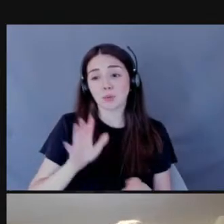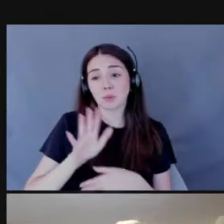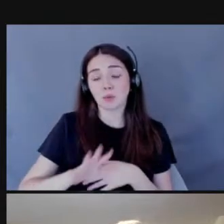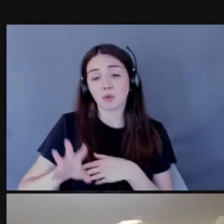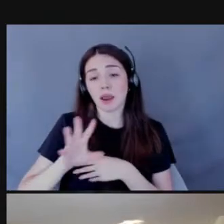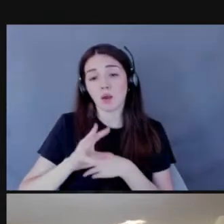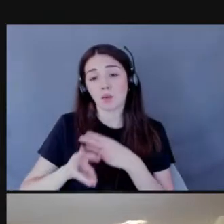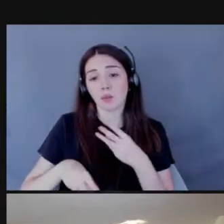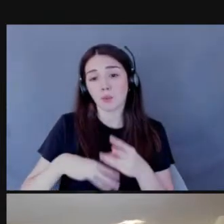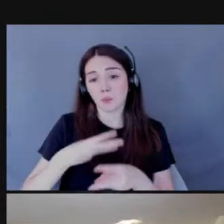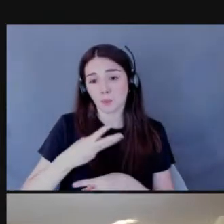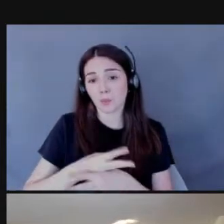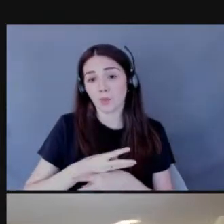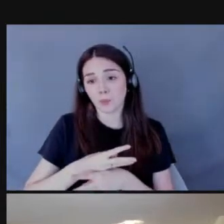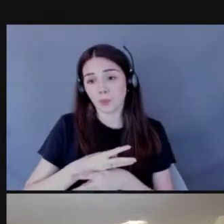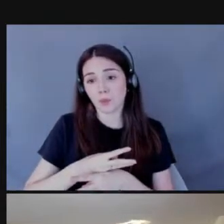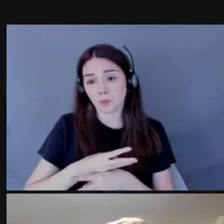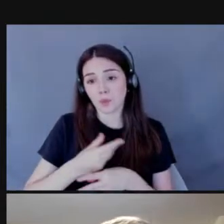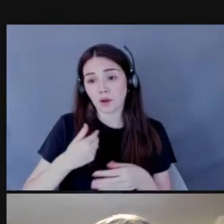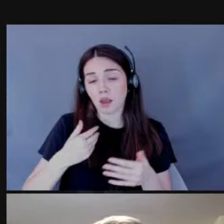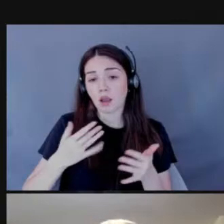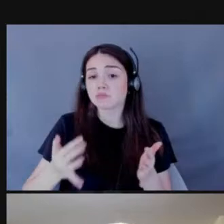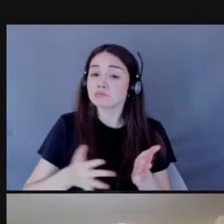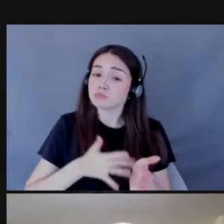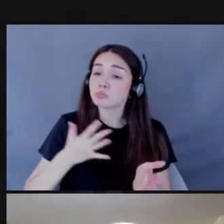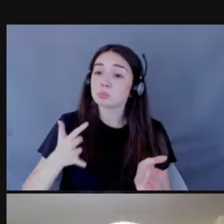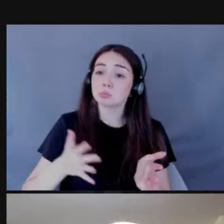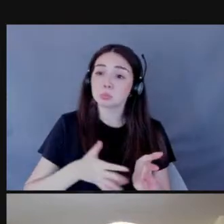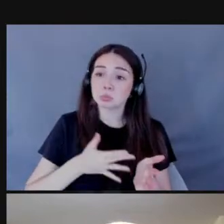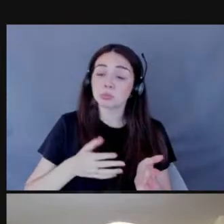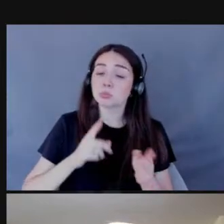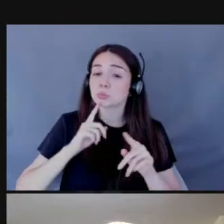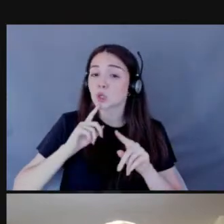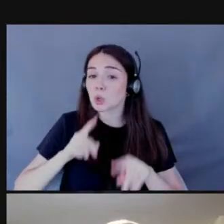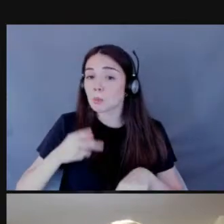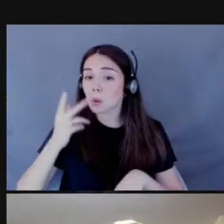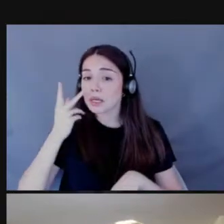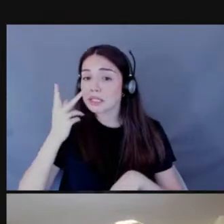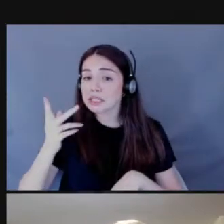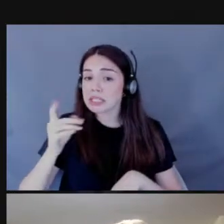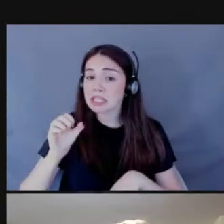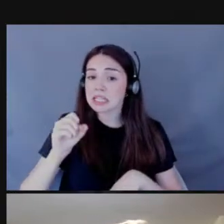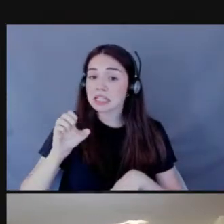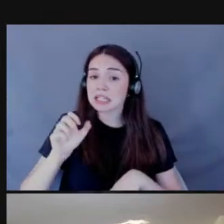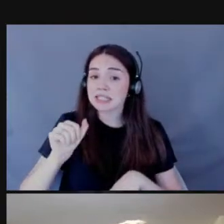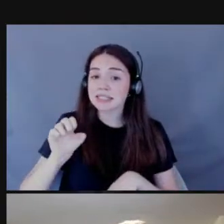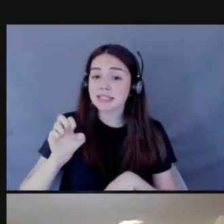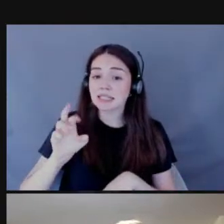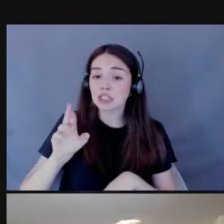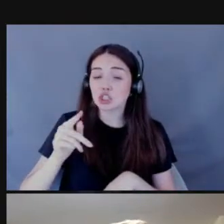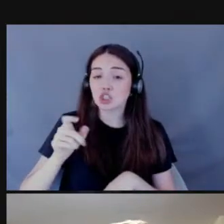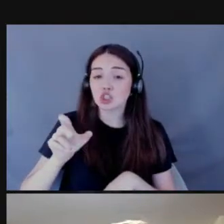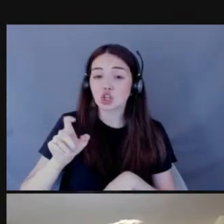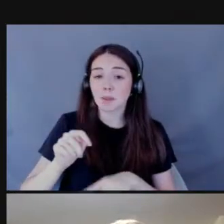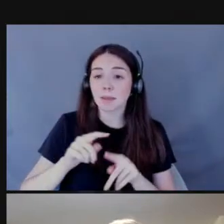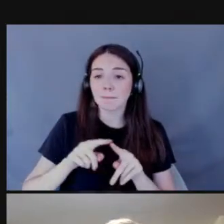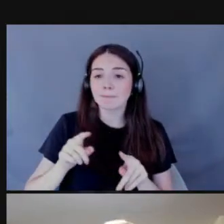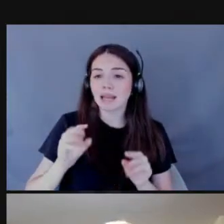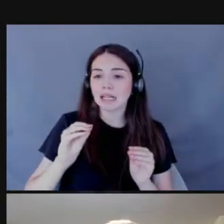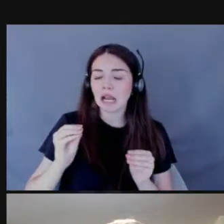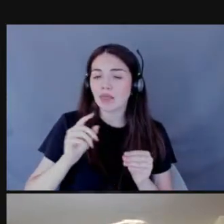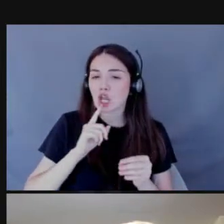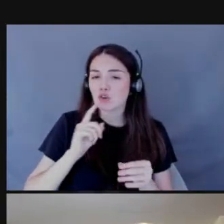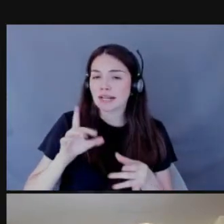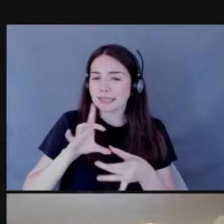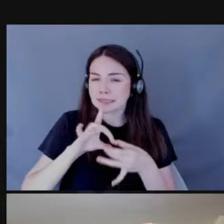have, periodic sea serpent reports, but there's nothing particularly Chesapeake-y about any